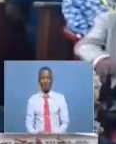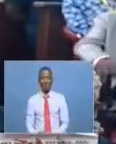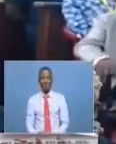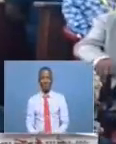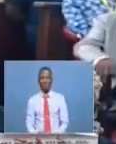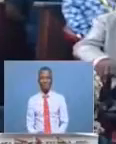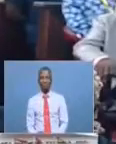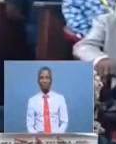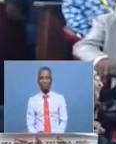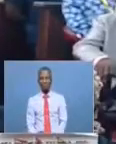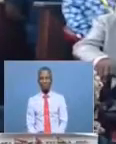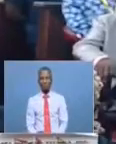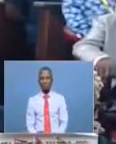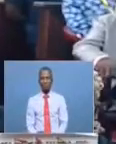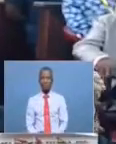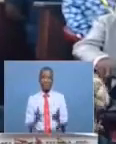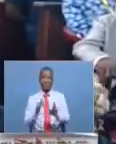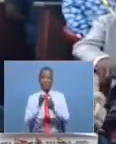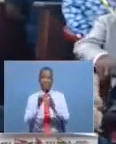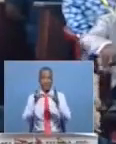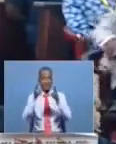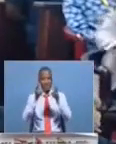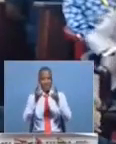respectfully, that claim